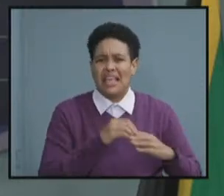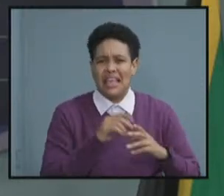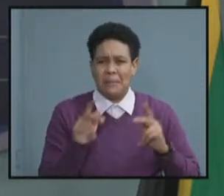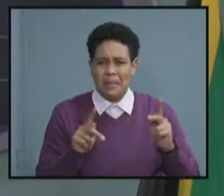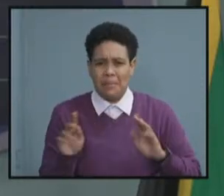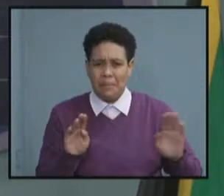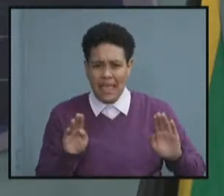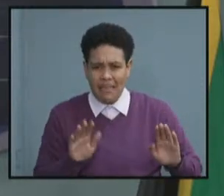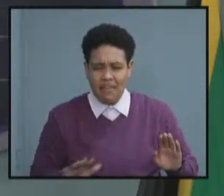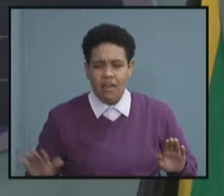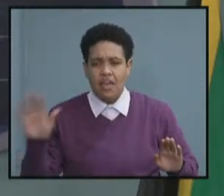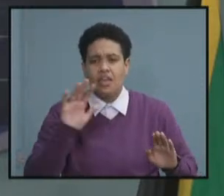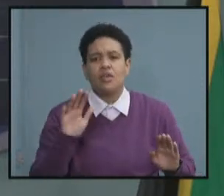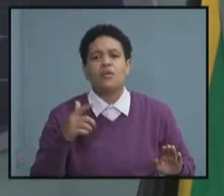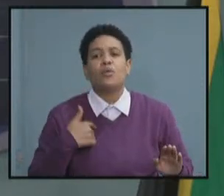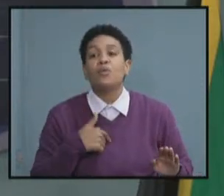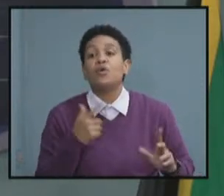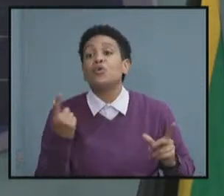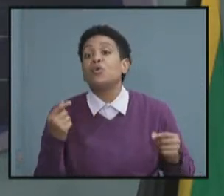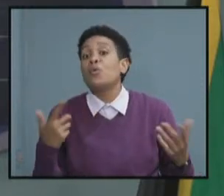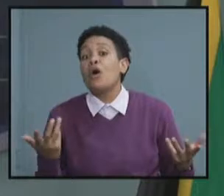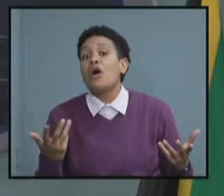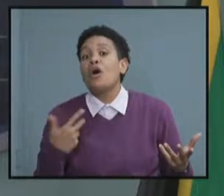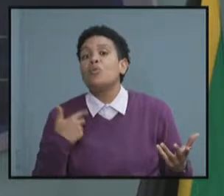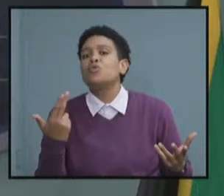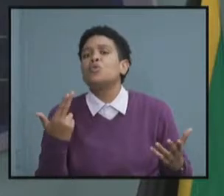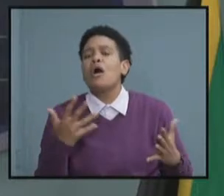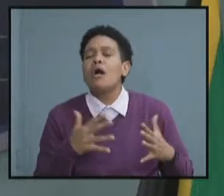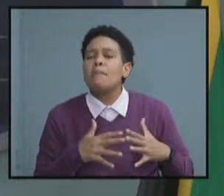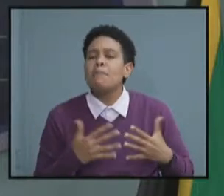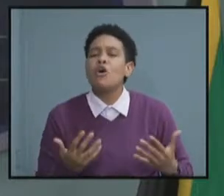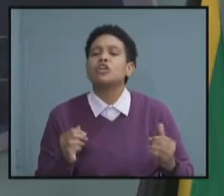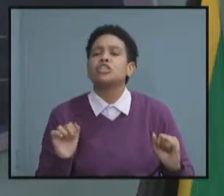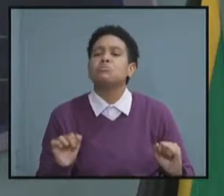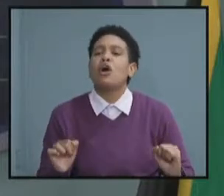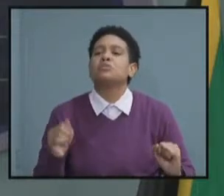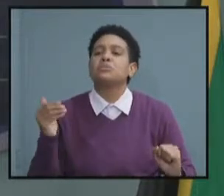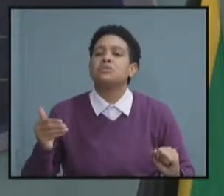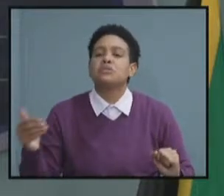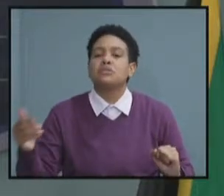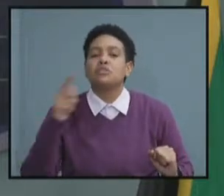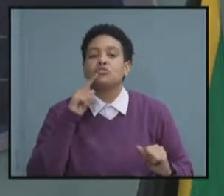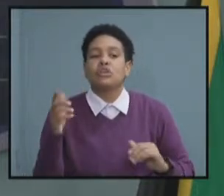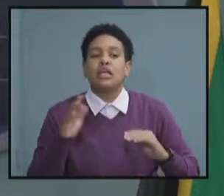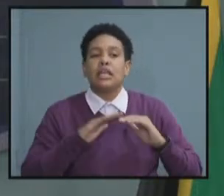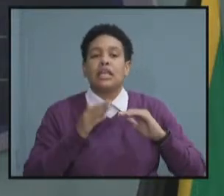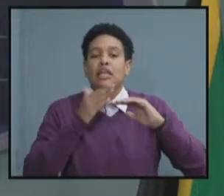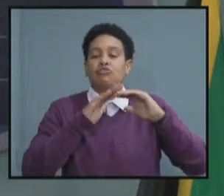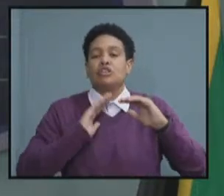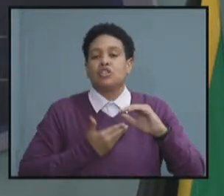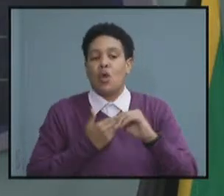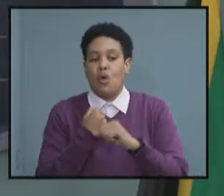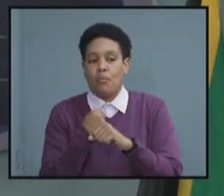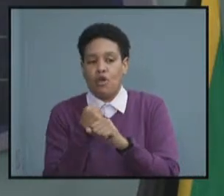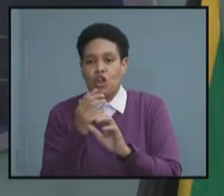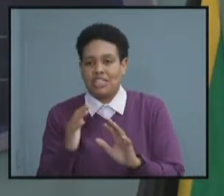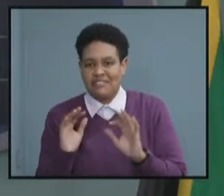people behavior, we then use that as much as possible to increase our